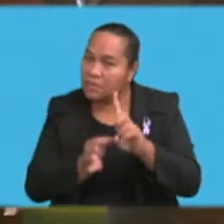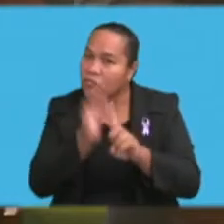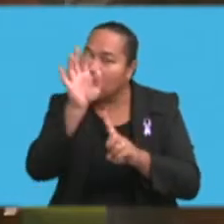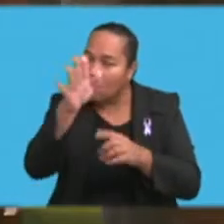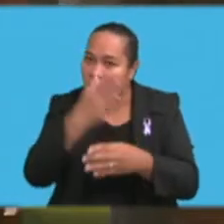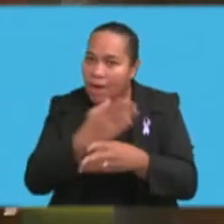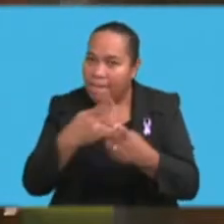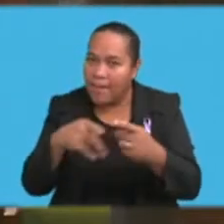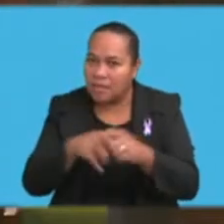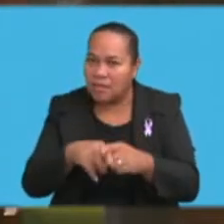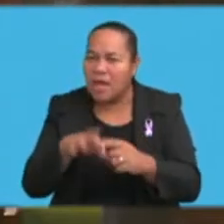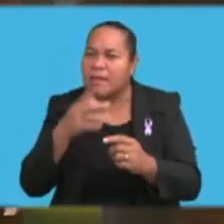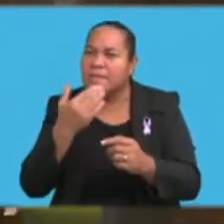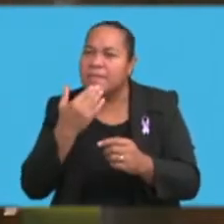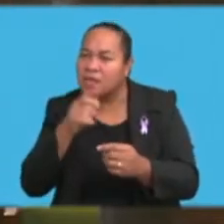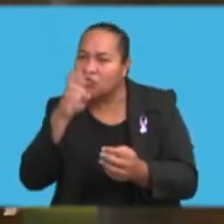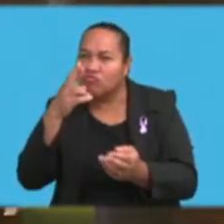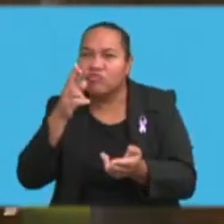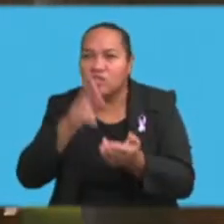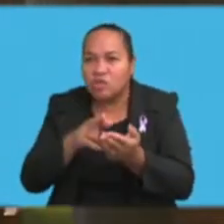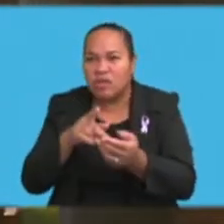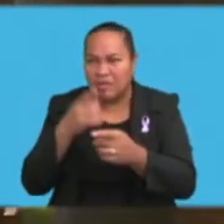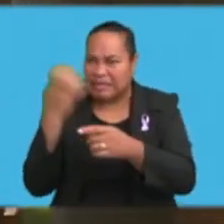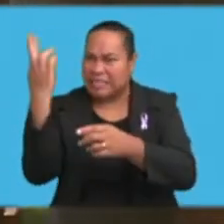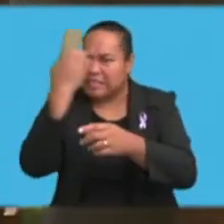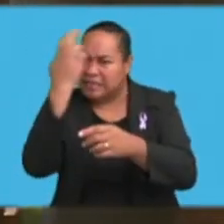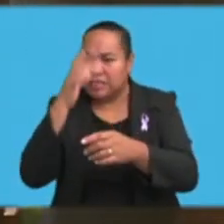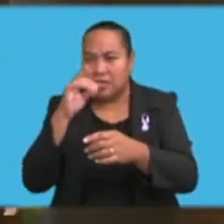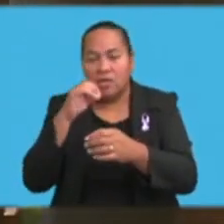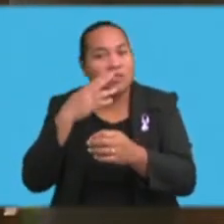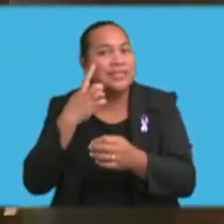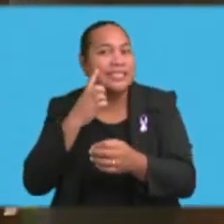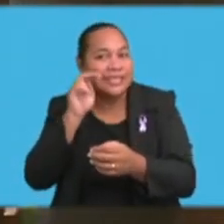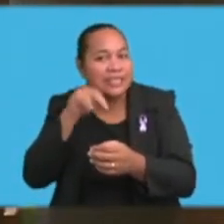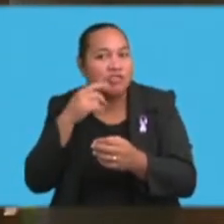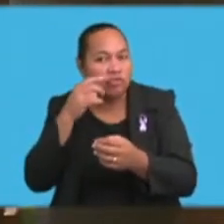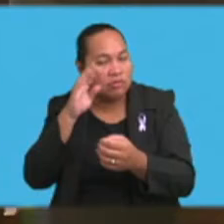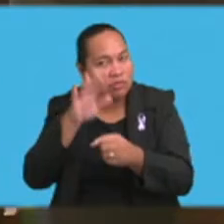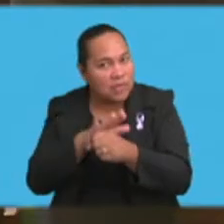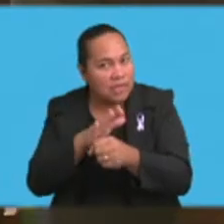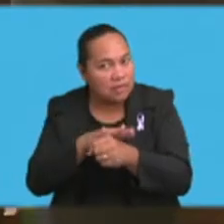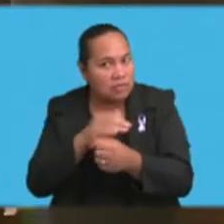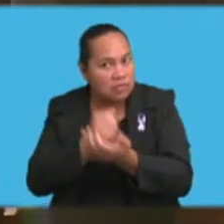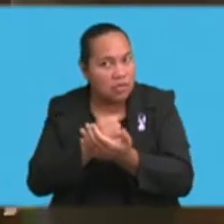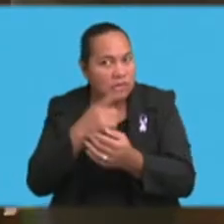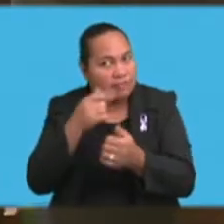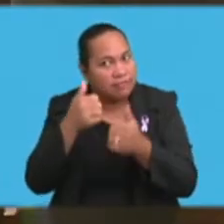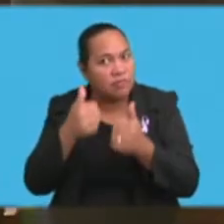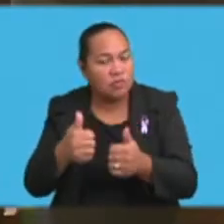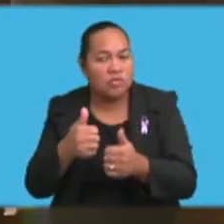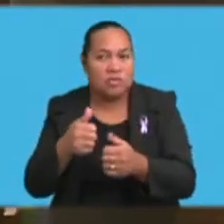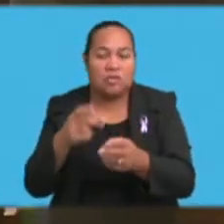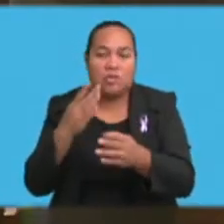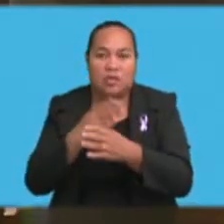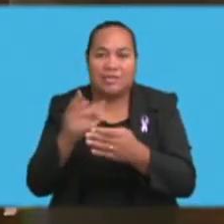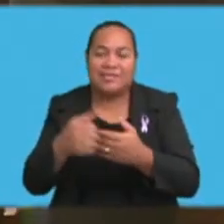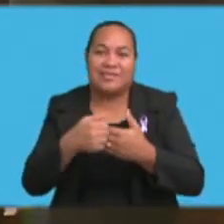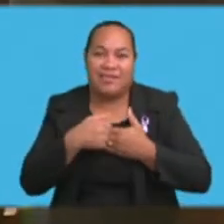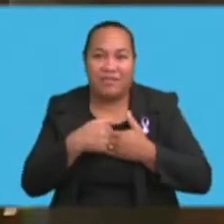to reduce occupational safety and risks in the workplace. Around 213 of these notices have